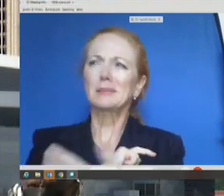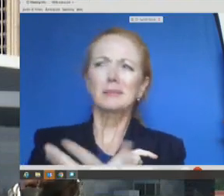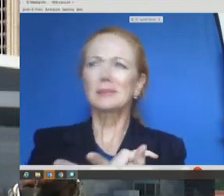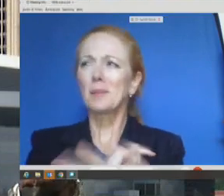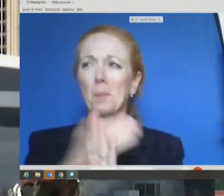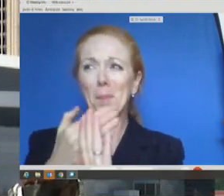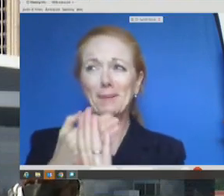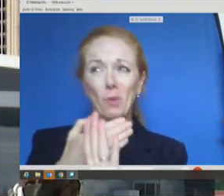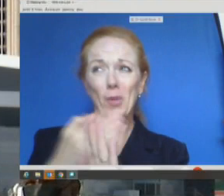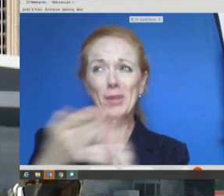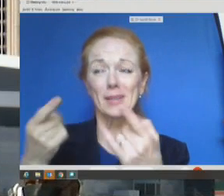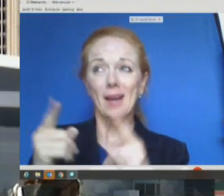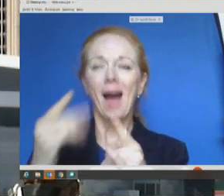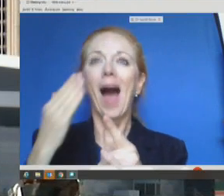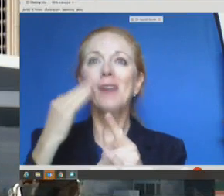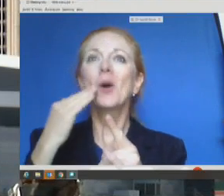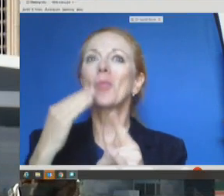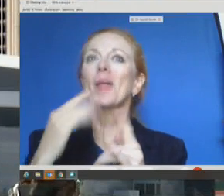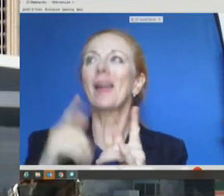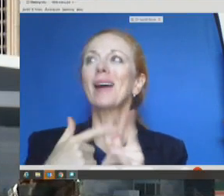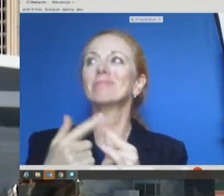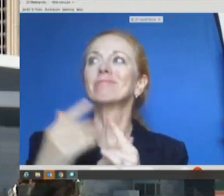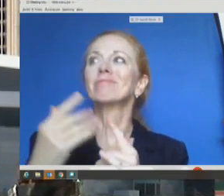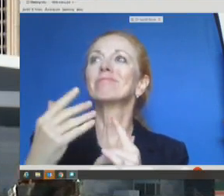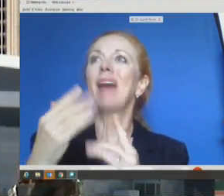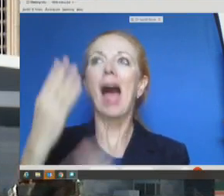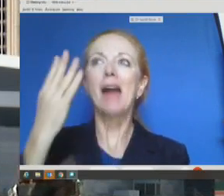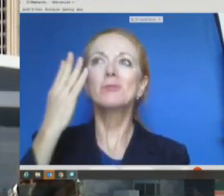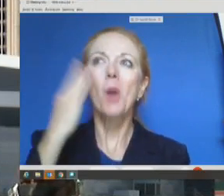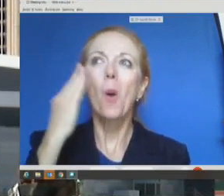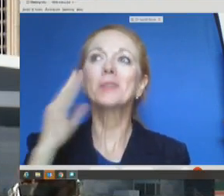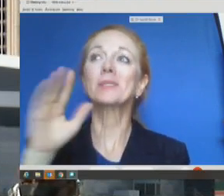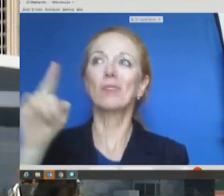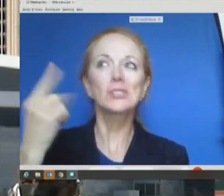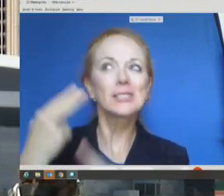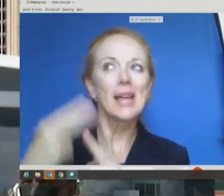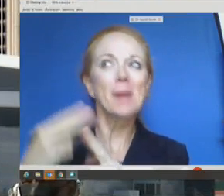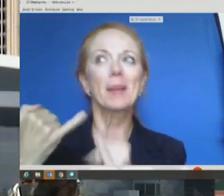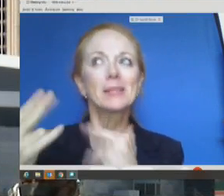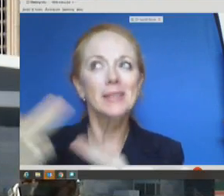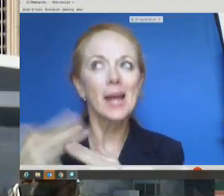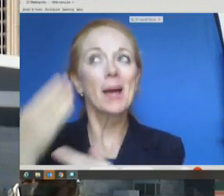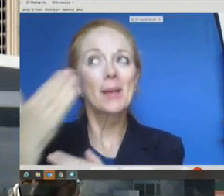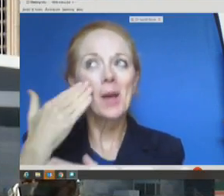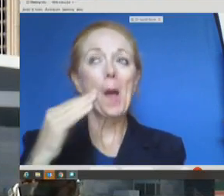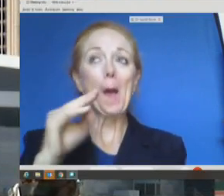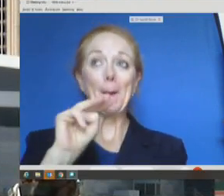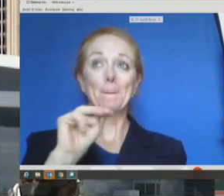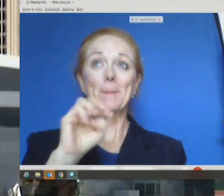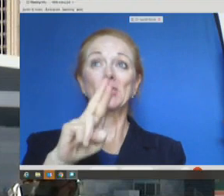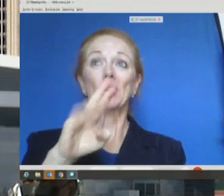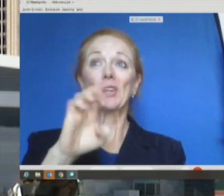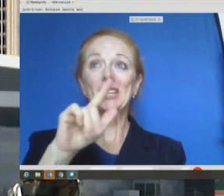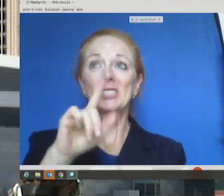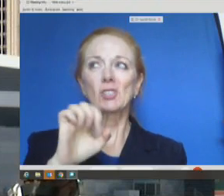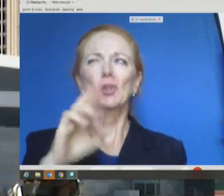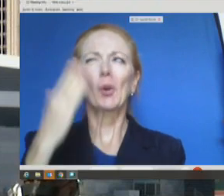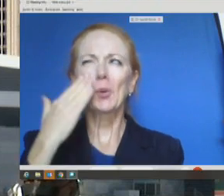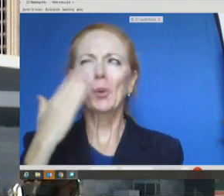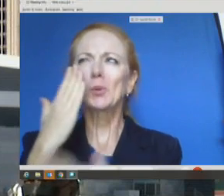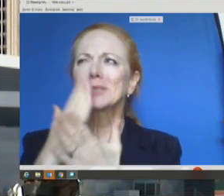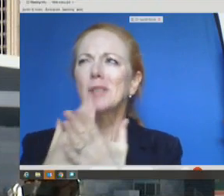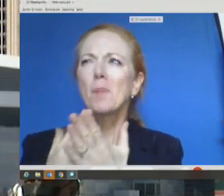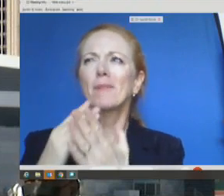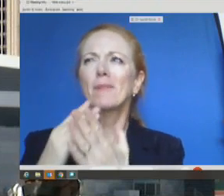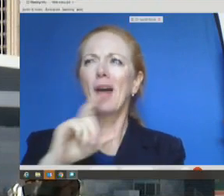they've put other times. They know him beforehand. So the question is, did they know Mr. Easter beforehand? And the answer to that is yes,